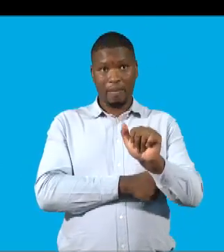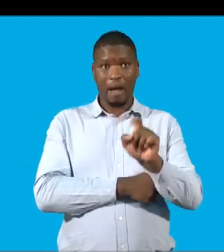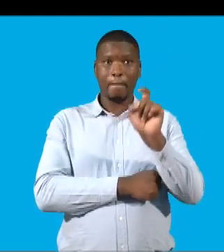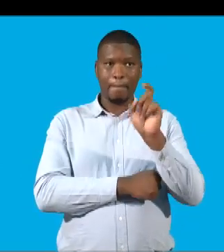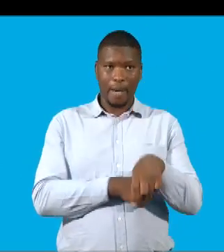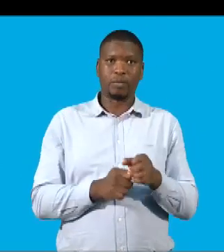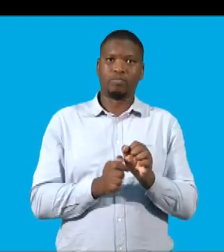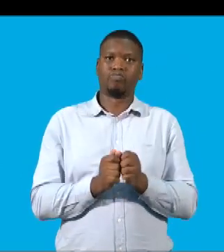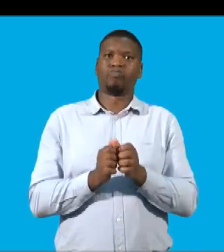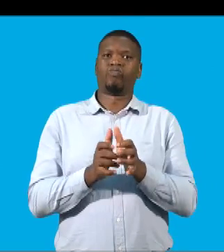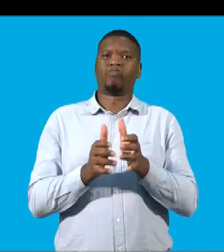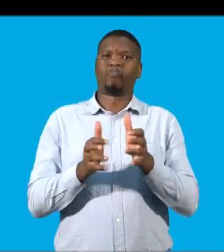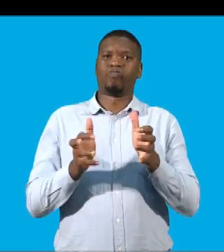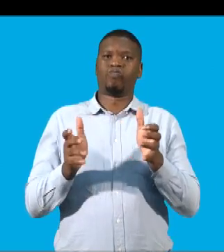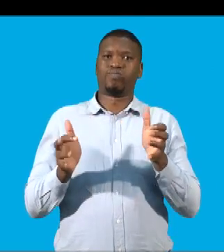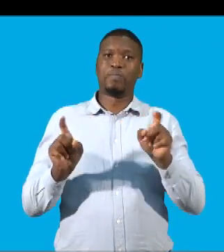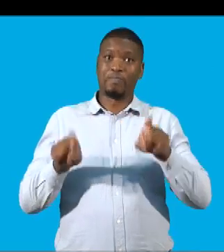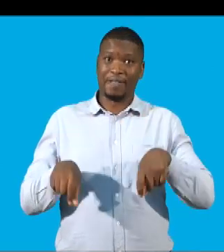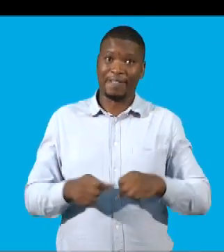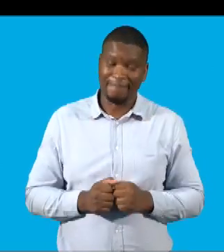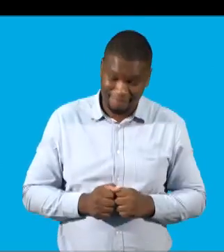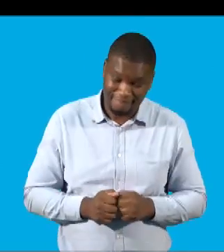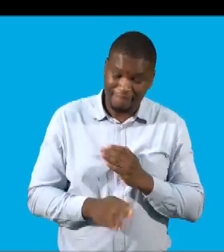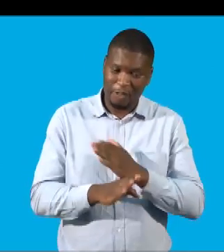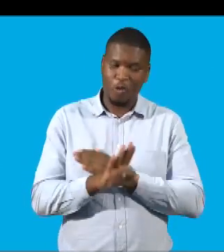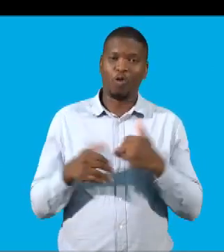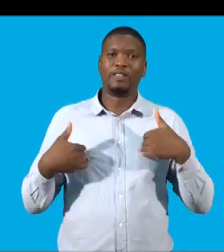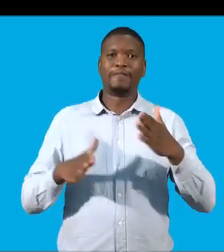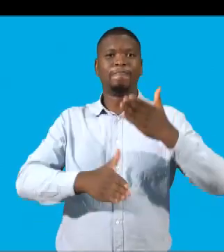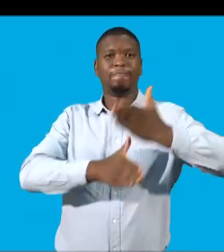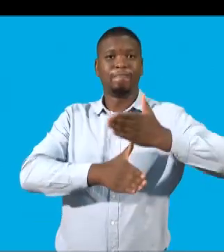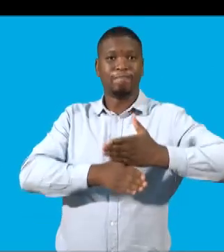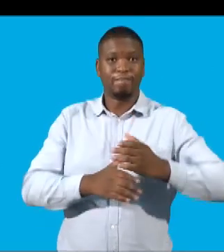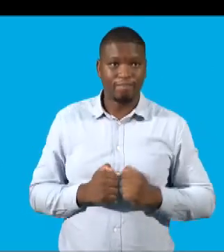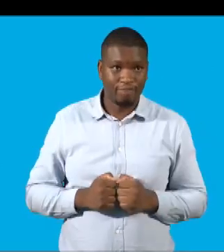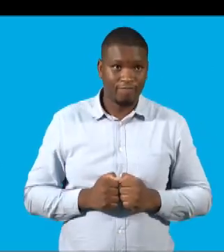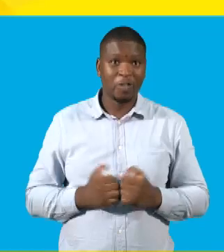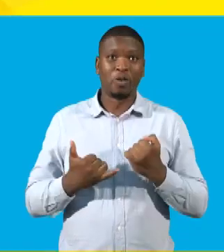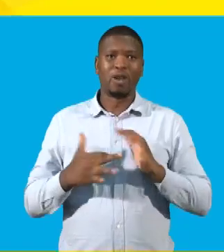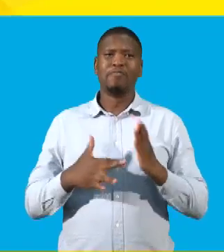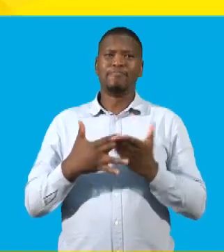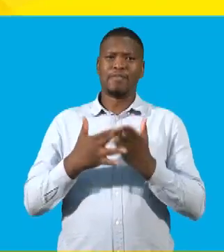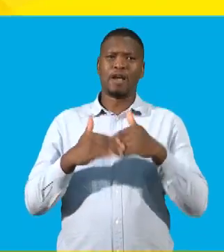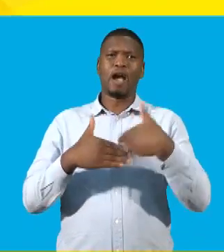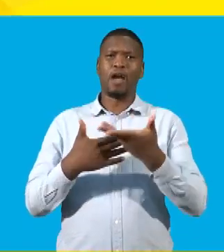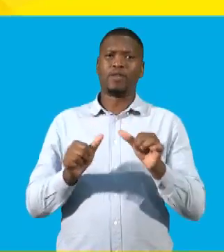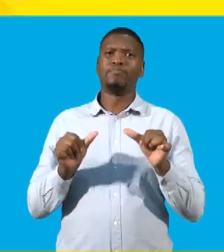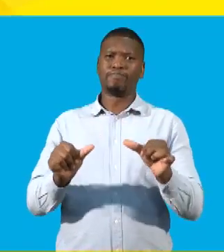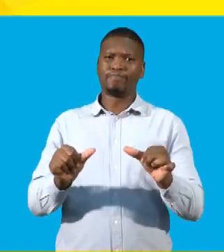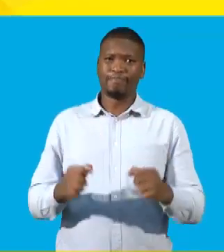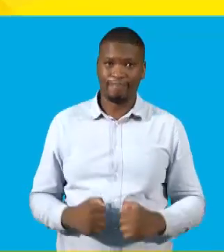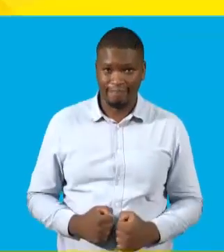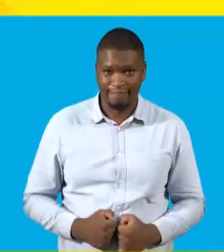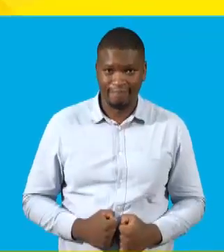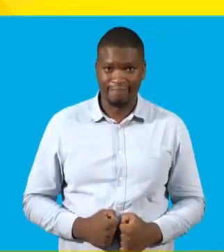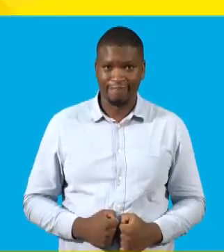needs to be expanded. So we need to expand that sigma notation before we can work with it. Let's quickly go to an ad